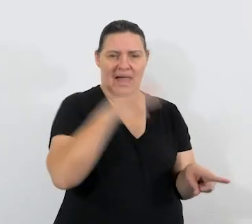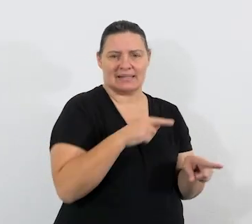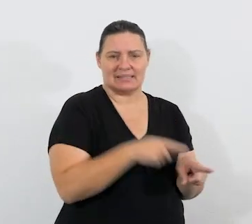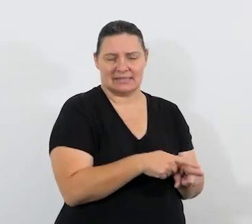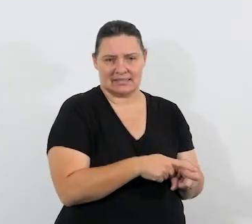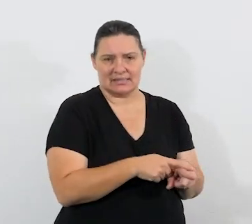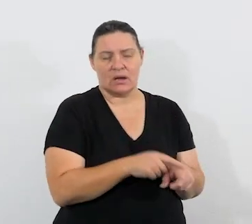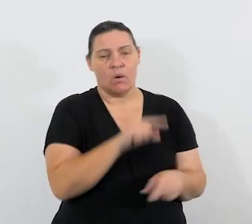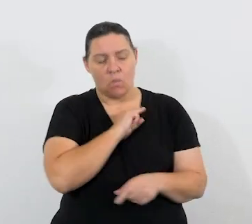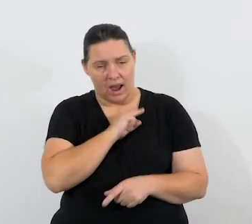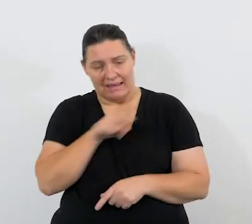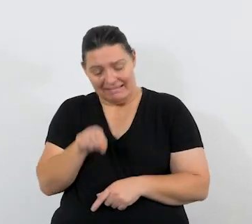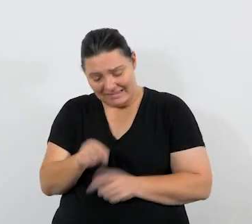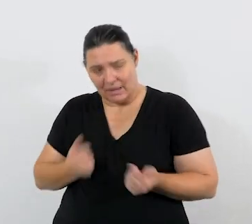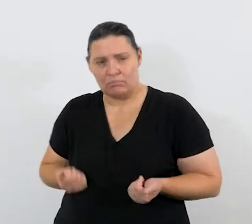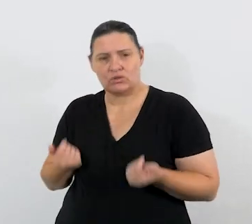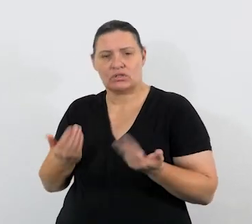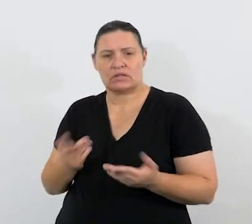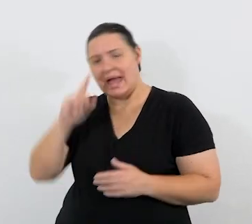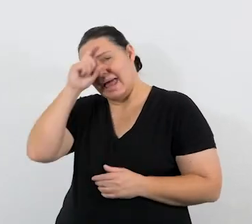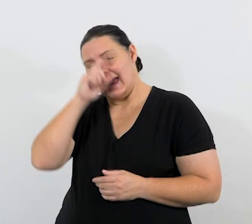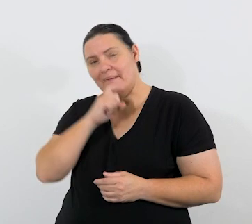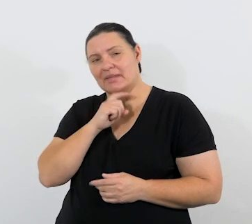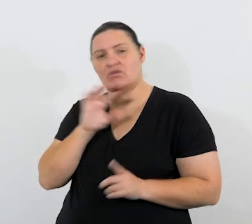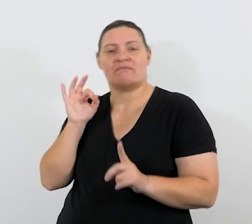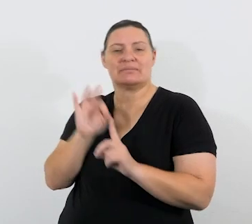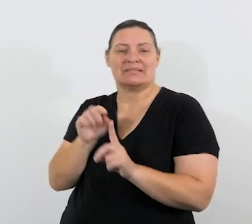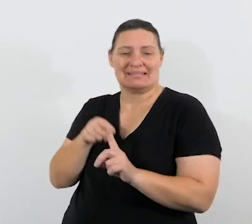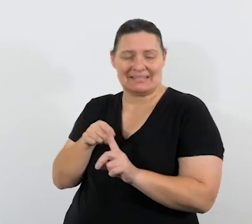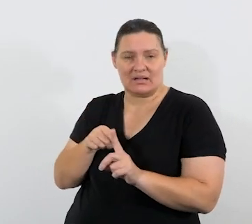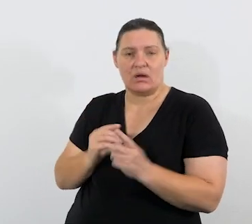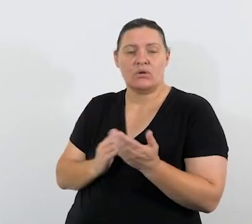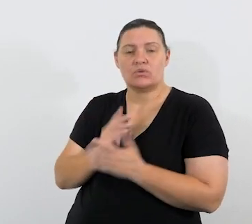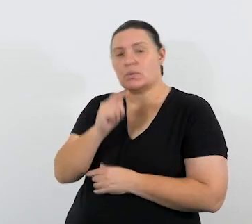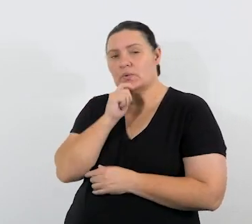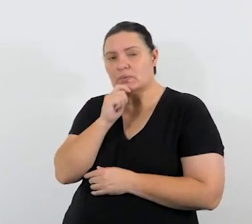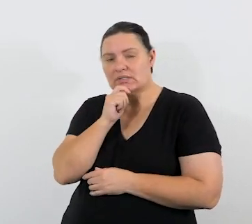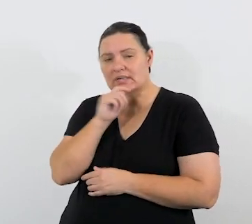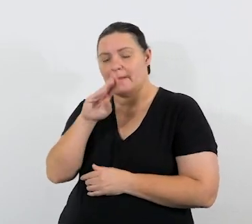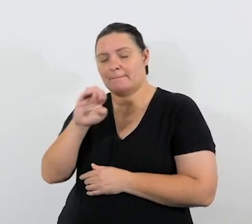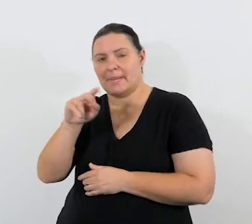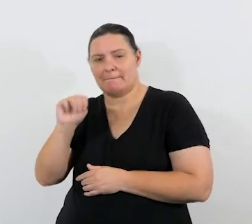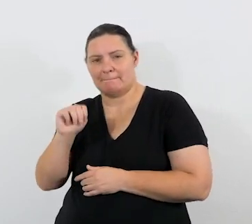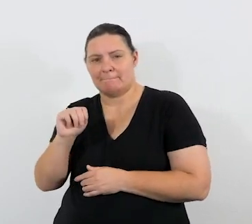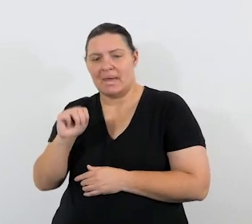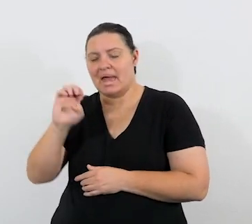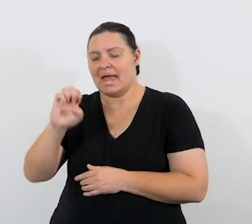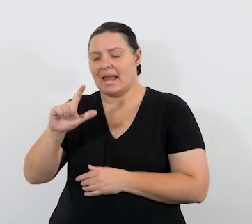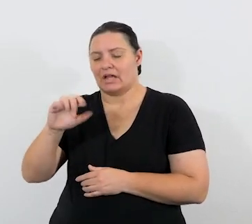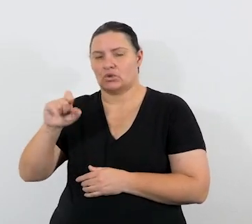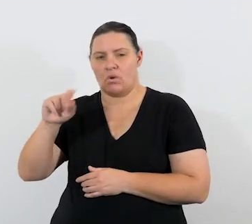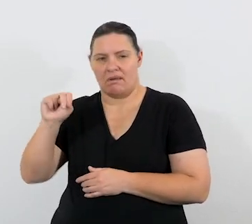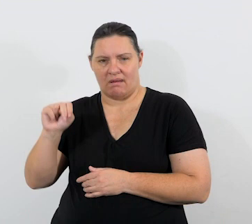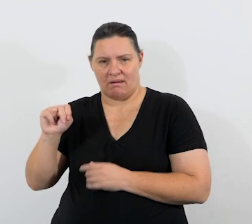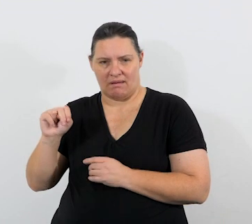light microscope in that it produces image of the specimen by using the beam of